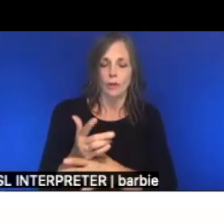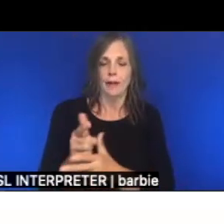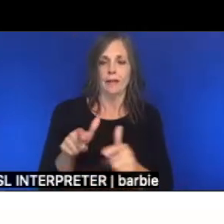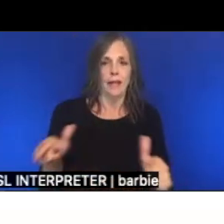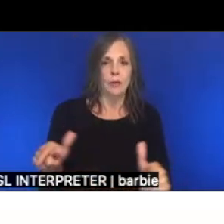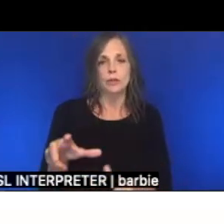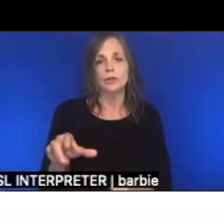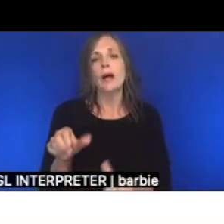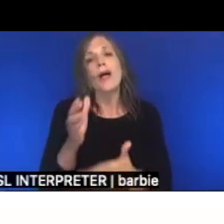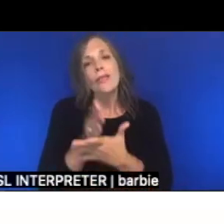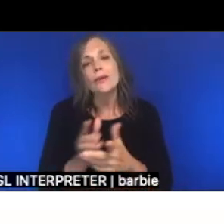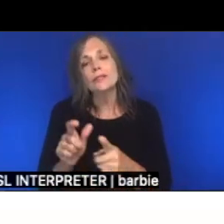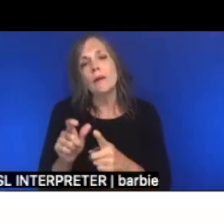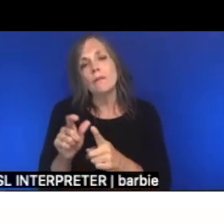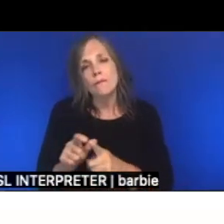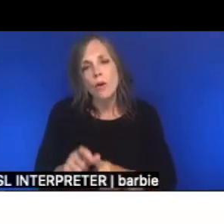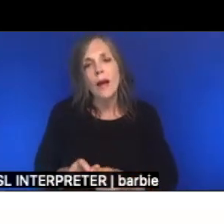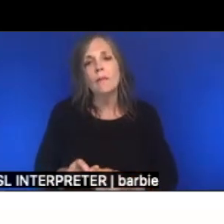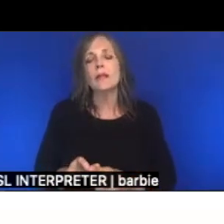vocabulary which they will be